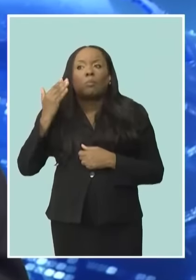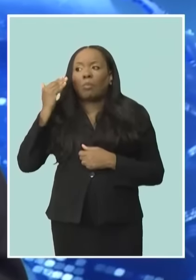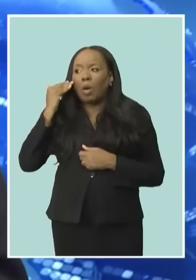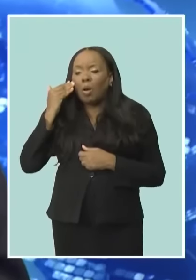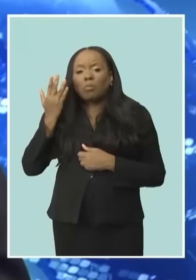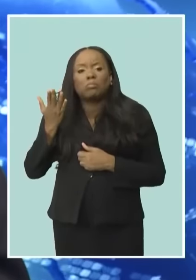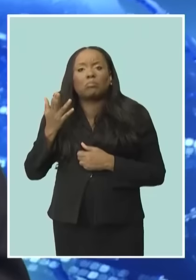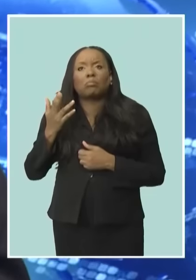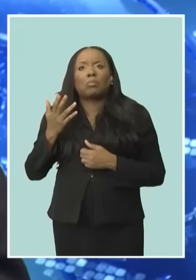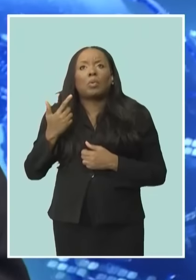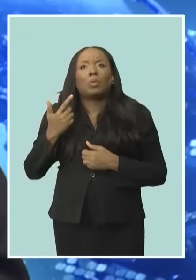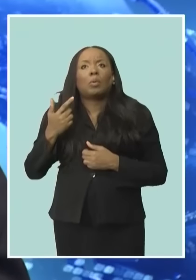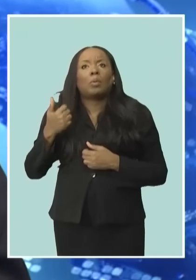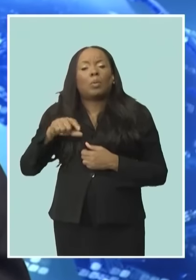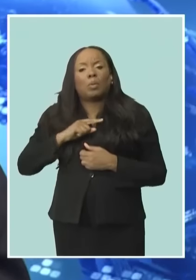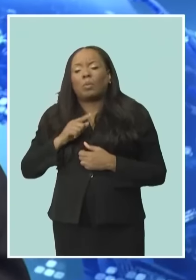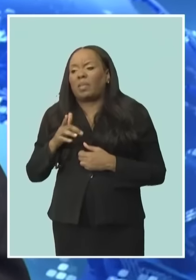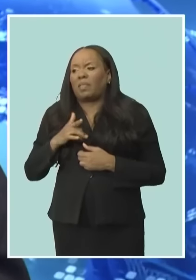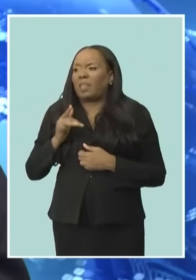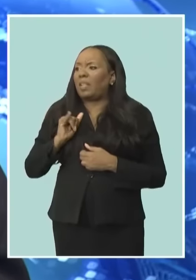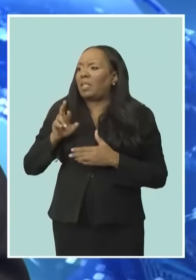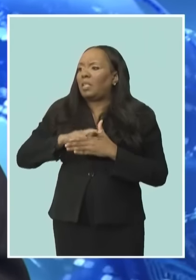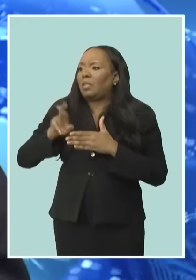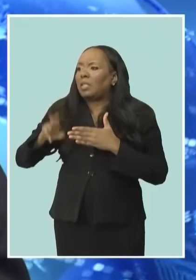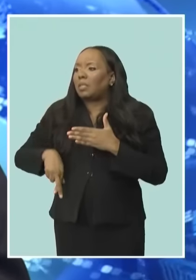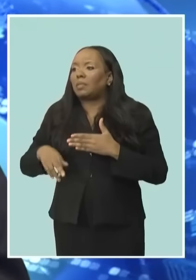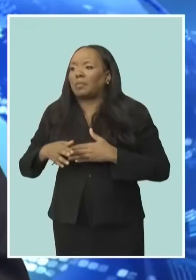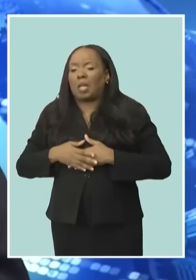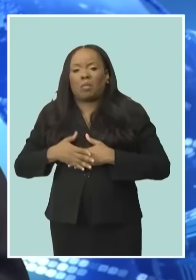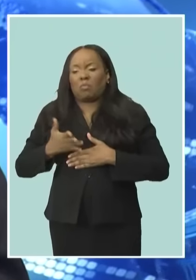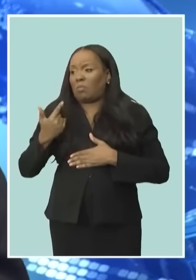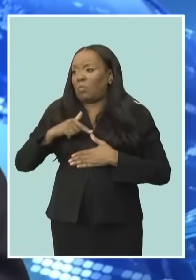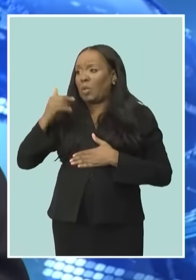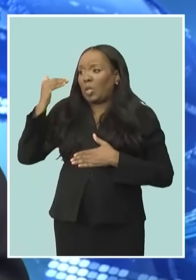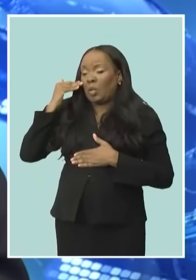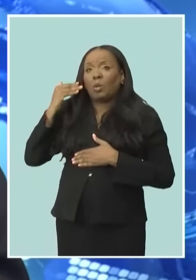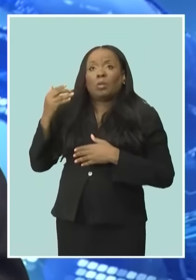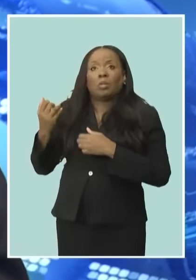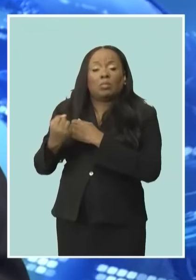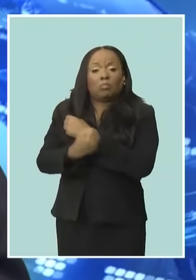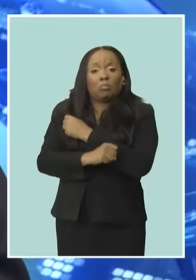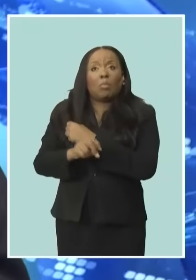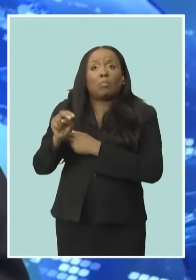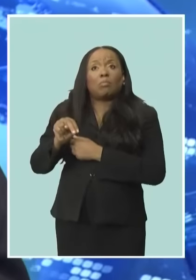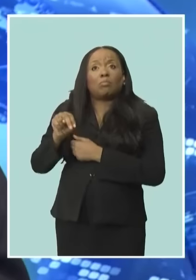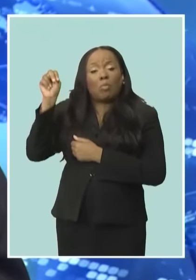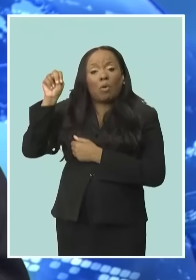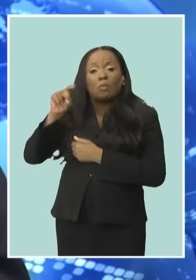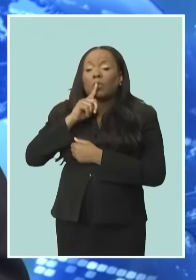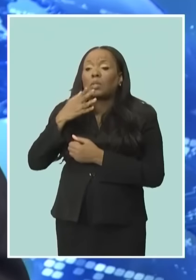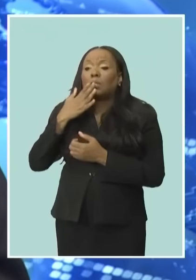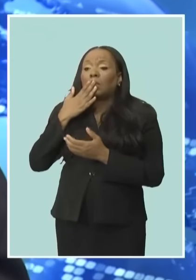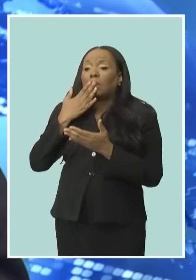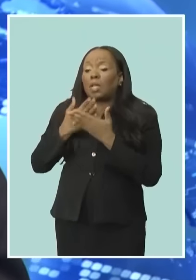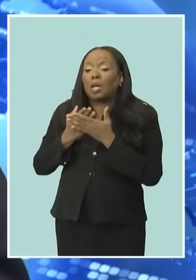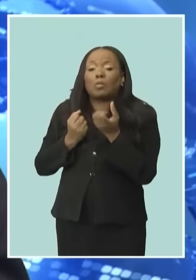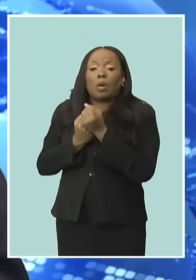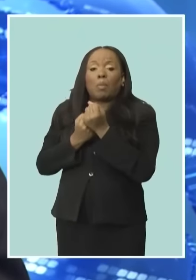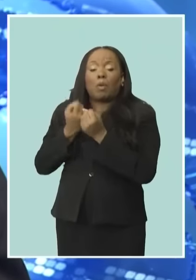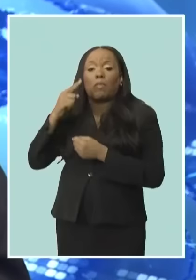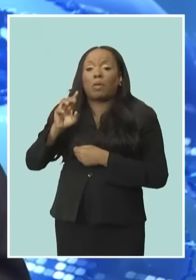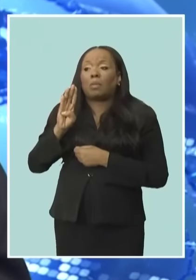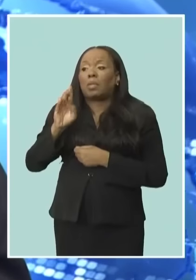outcome is pretty much well known. The constituency is the second strongest nationally for the Barbados Labour Party, and the presumption is that the BLP will hold